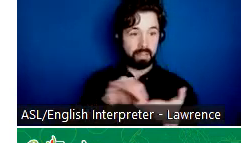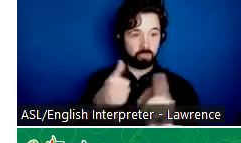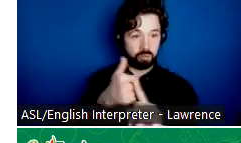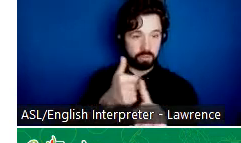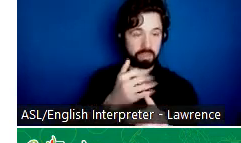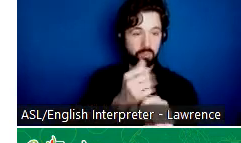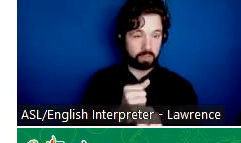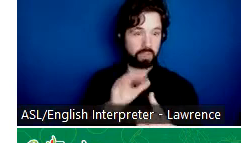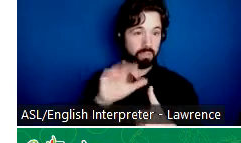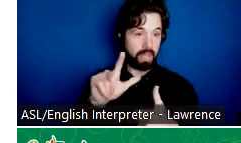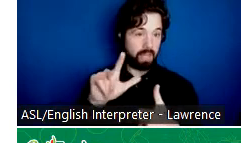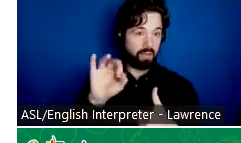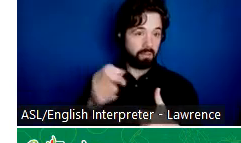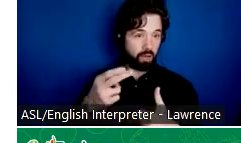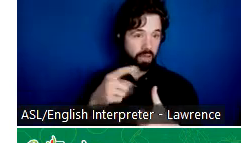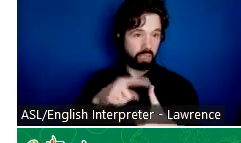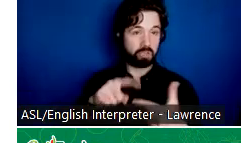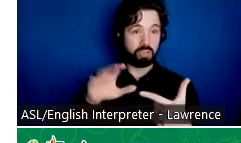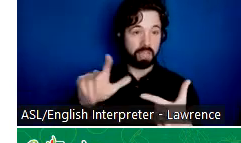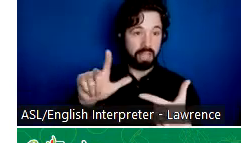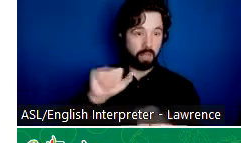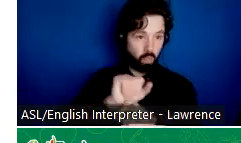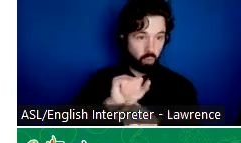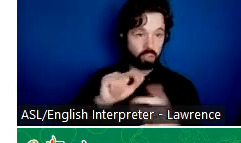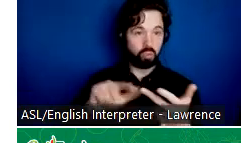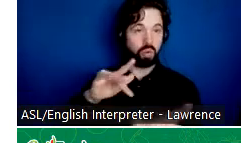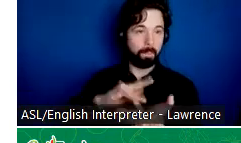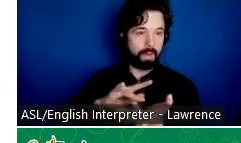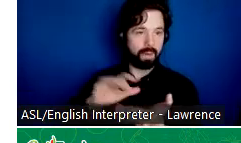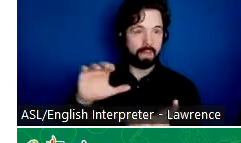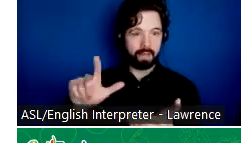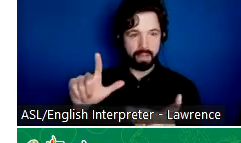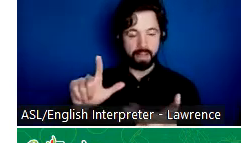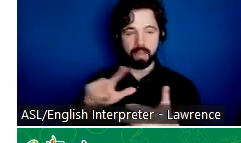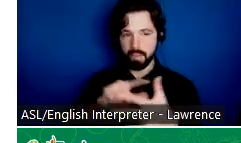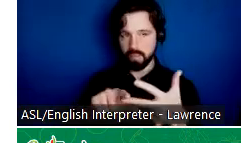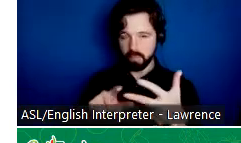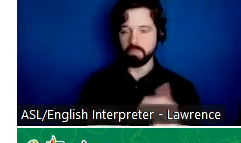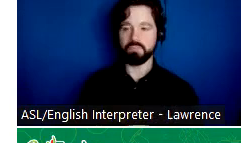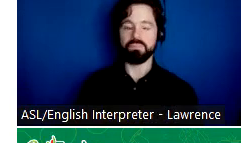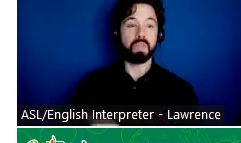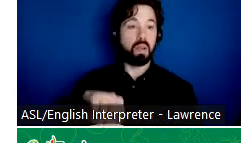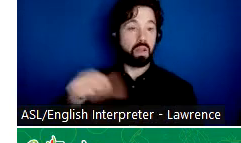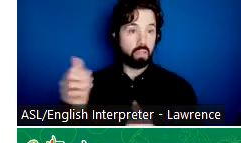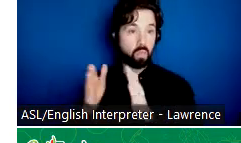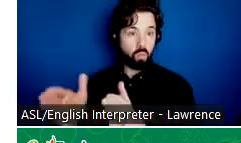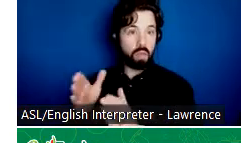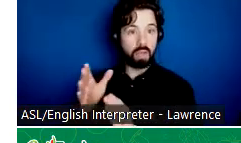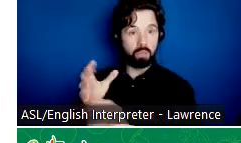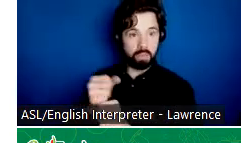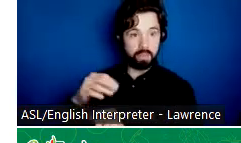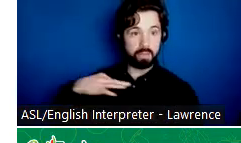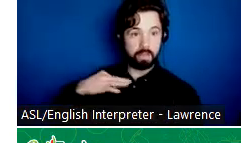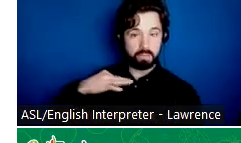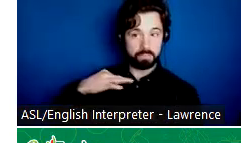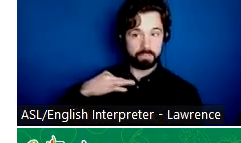then the other way that we're getting certified eligible children is through schools that